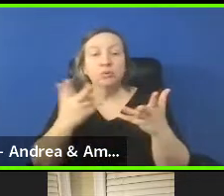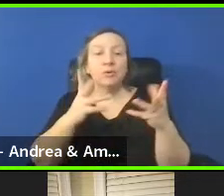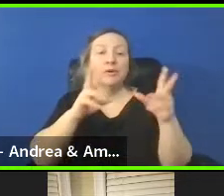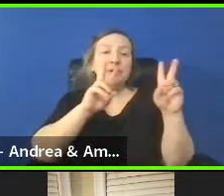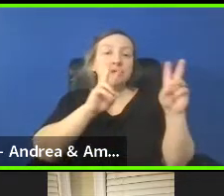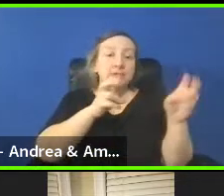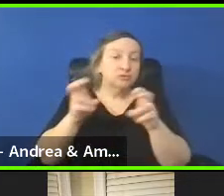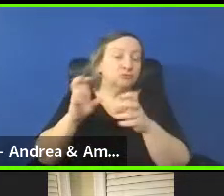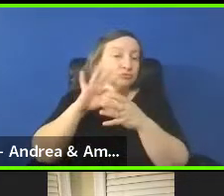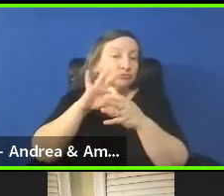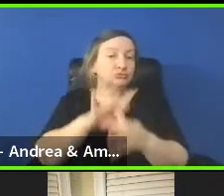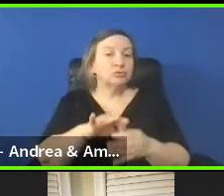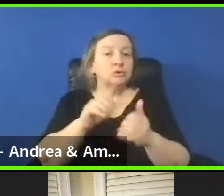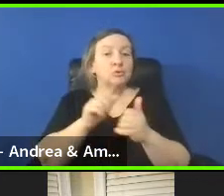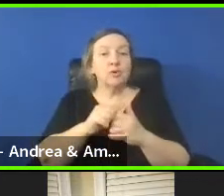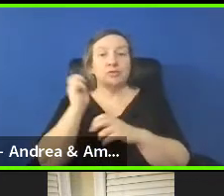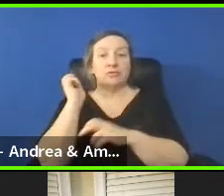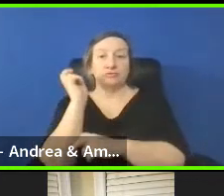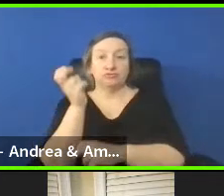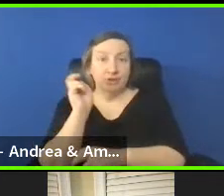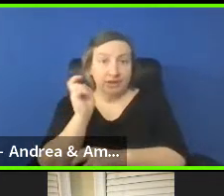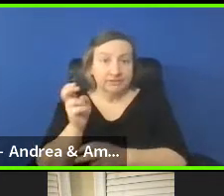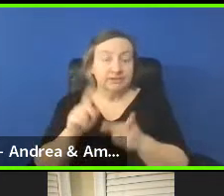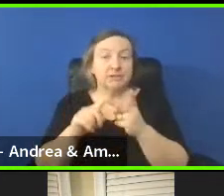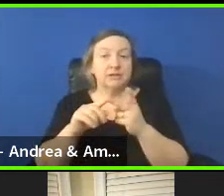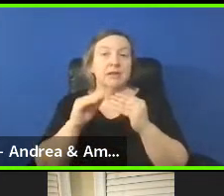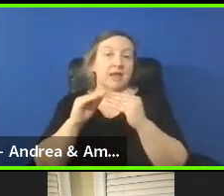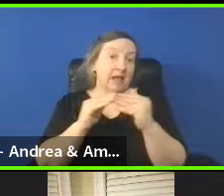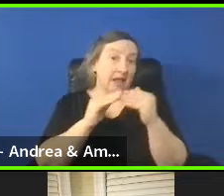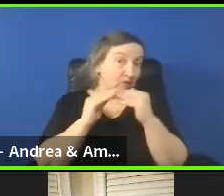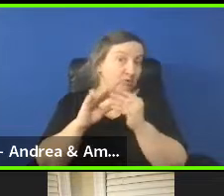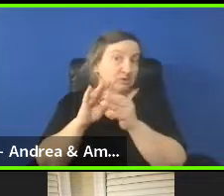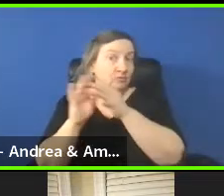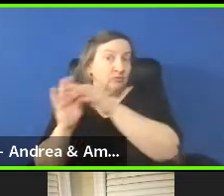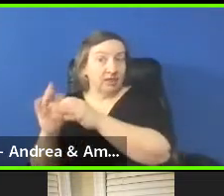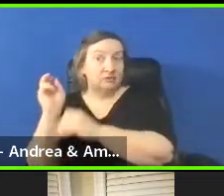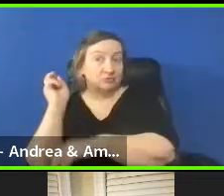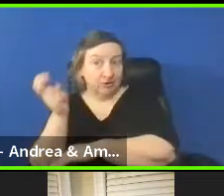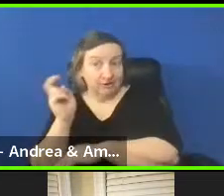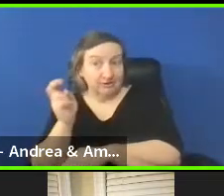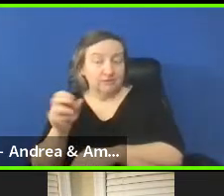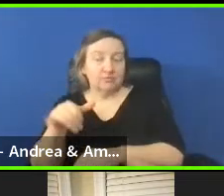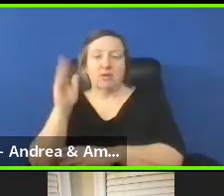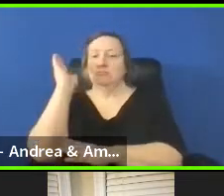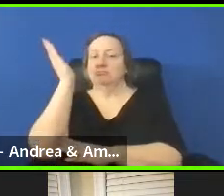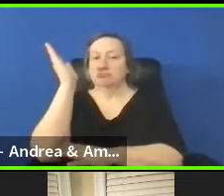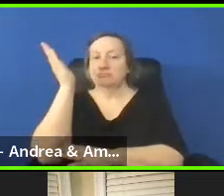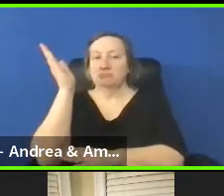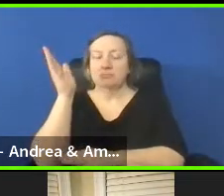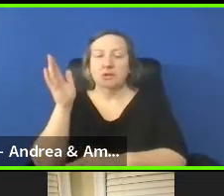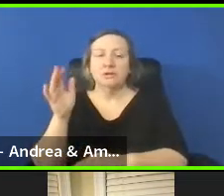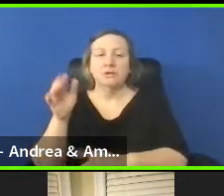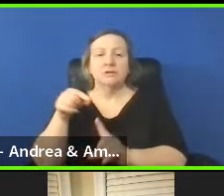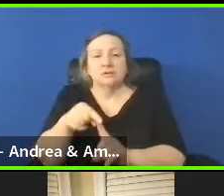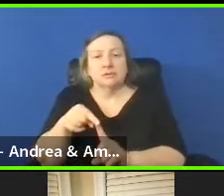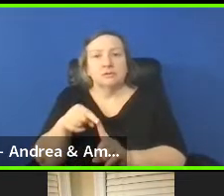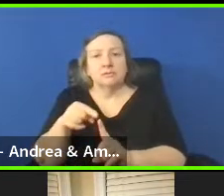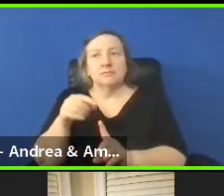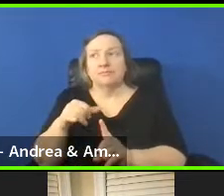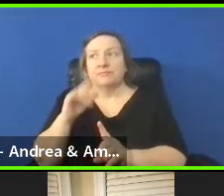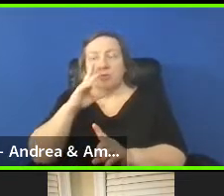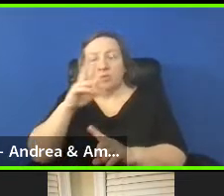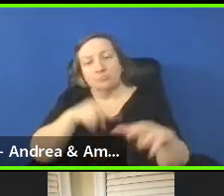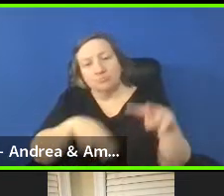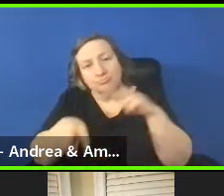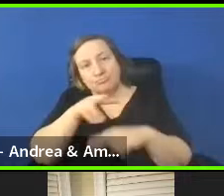regarding transit and equity in transit. So it's a presentation that has been being looked